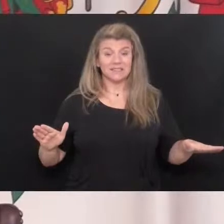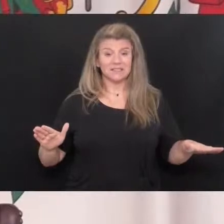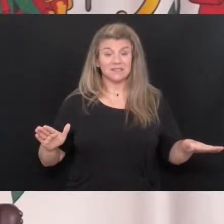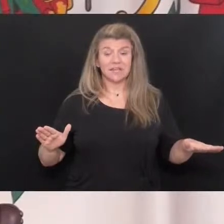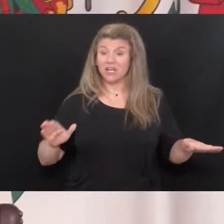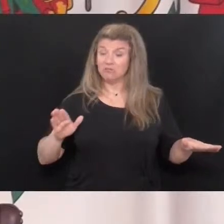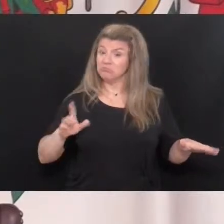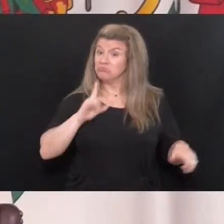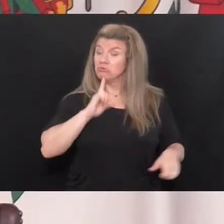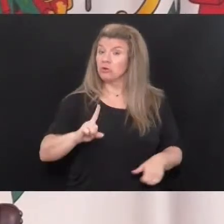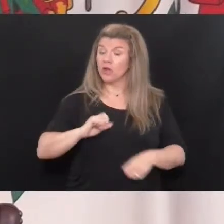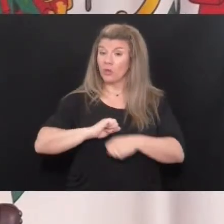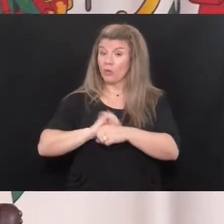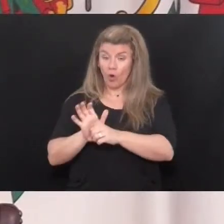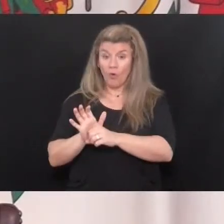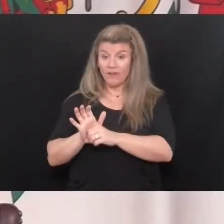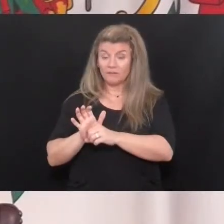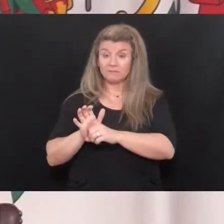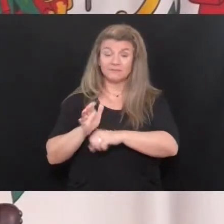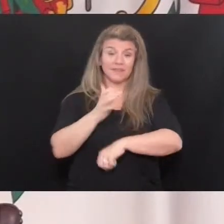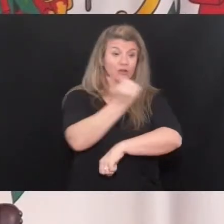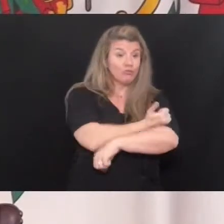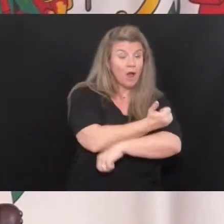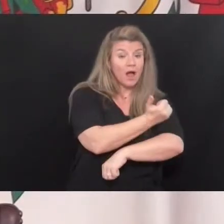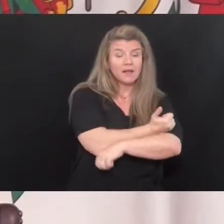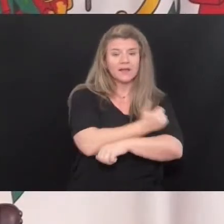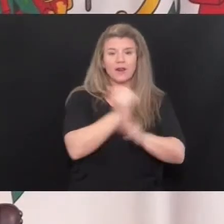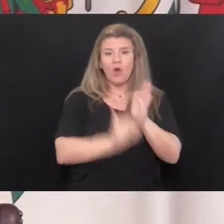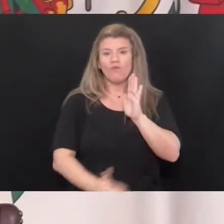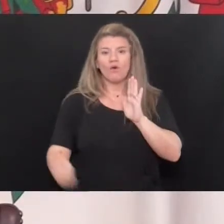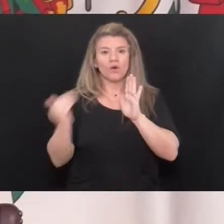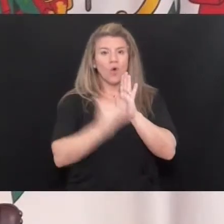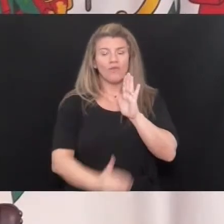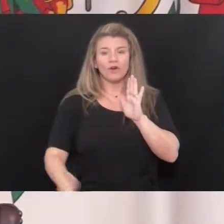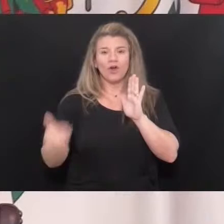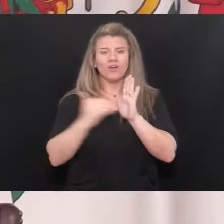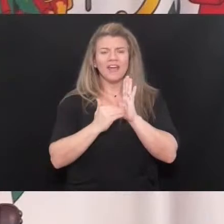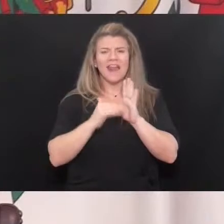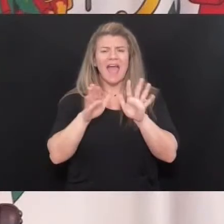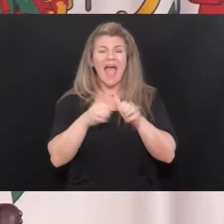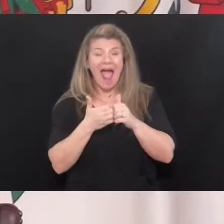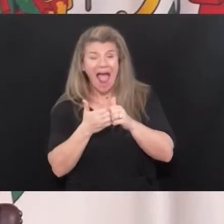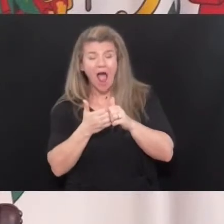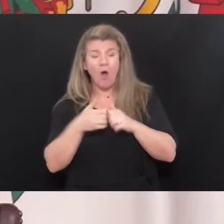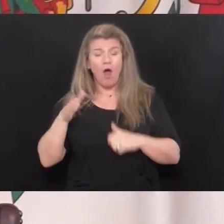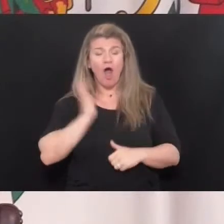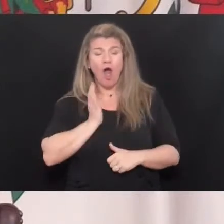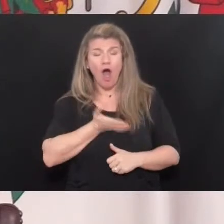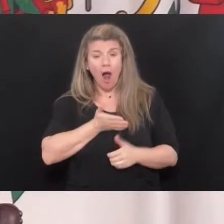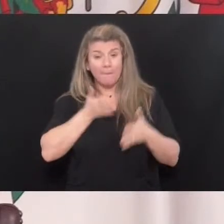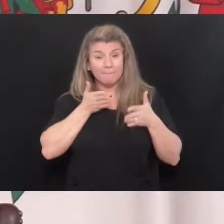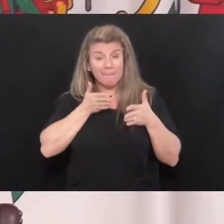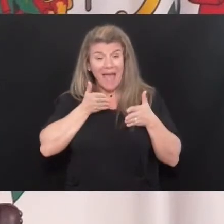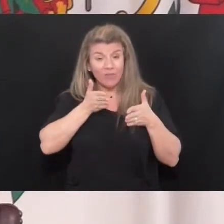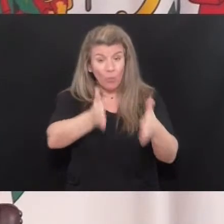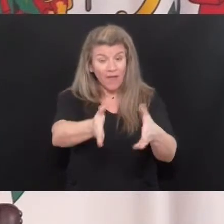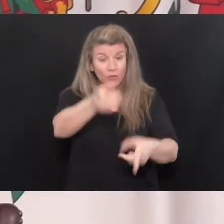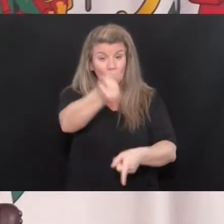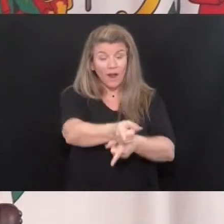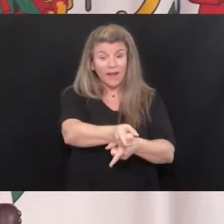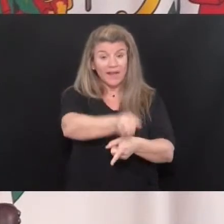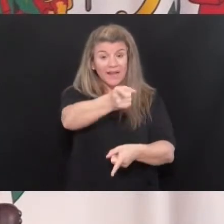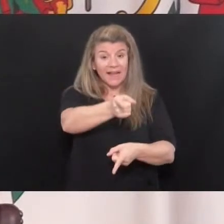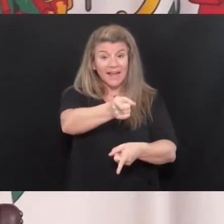COVID, or the drug situation, and over and over and over. How to put us on a pathway in West Virginia